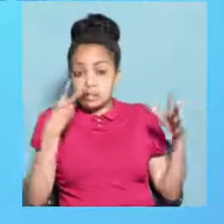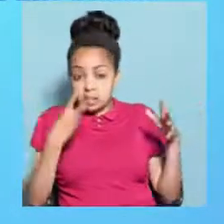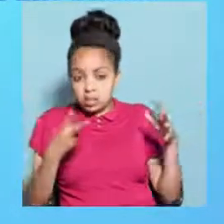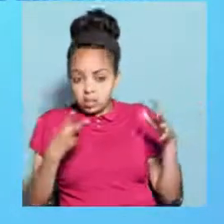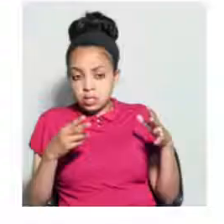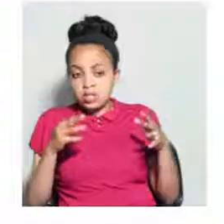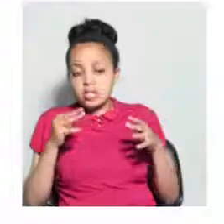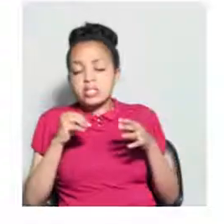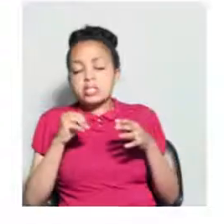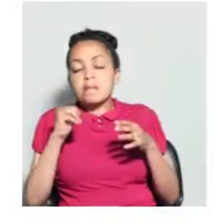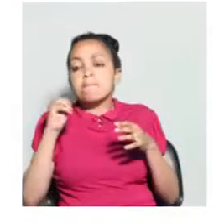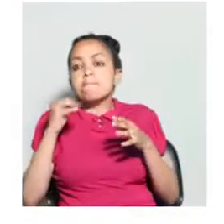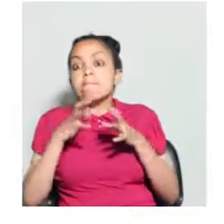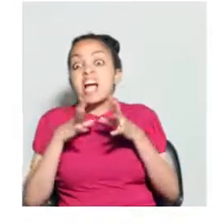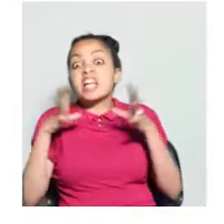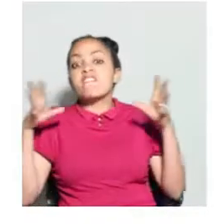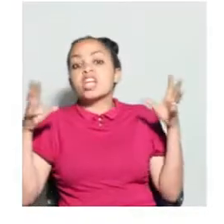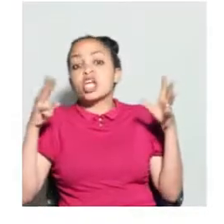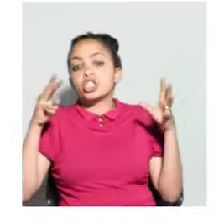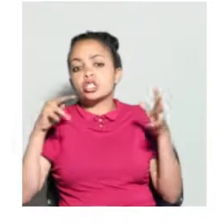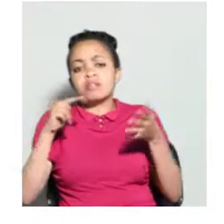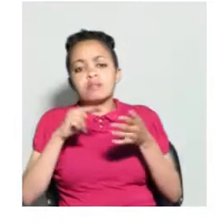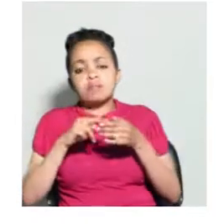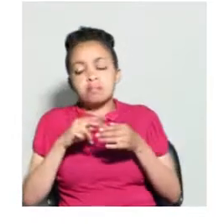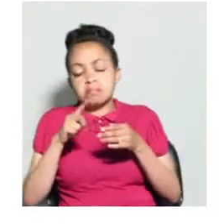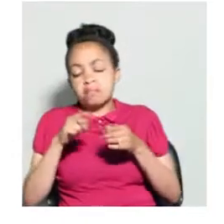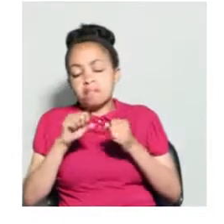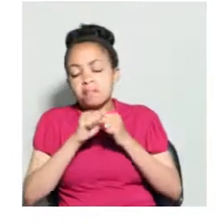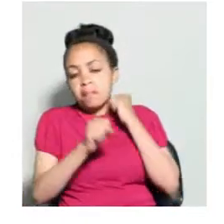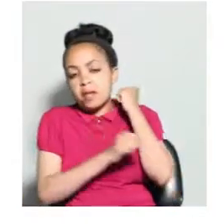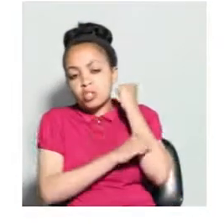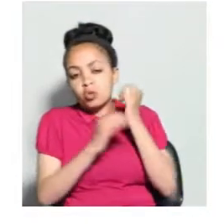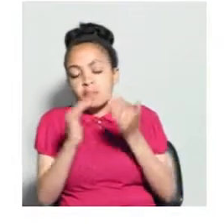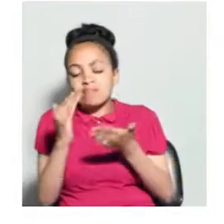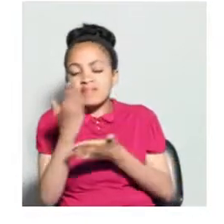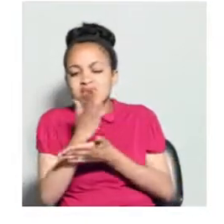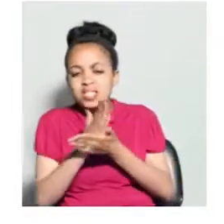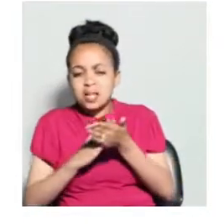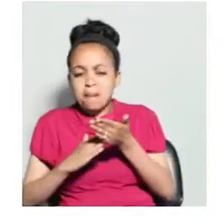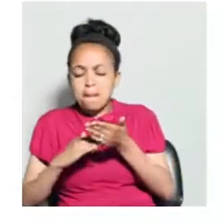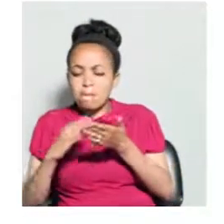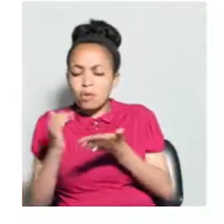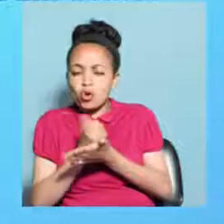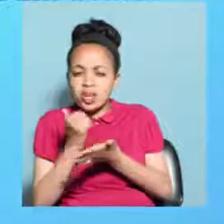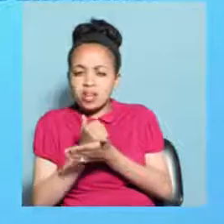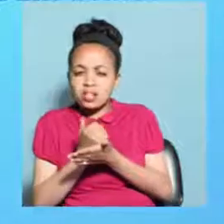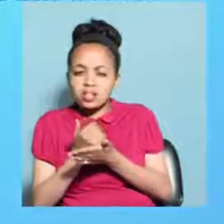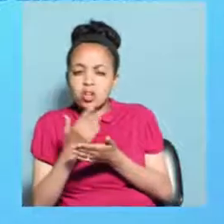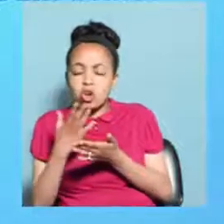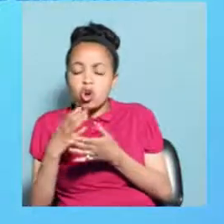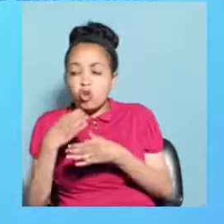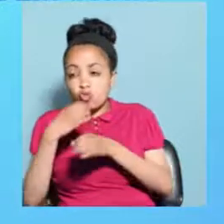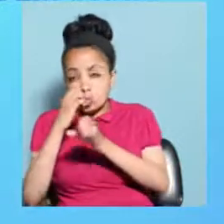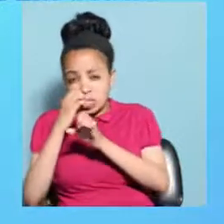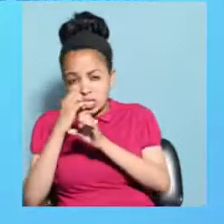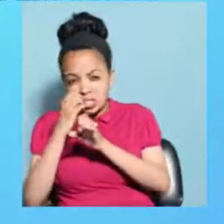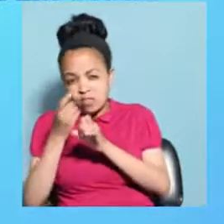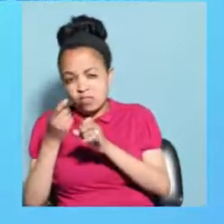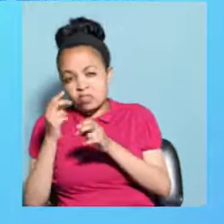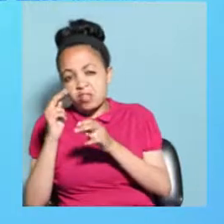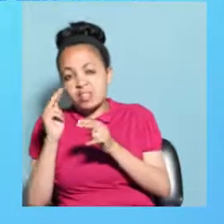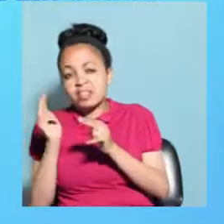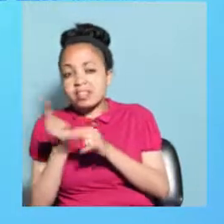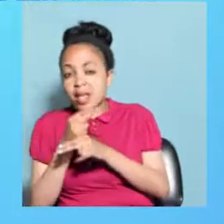we say magnification, which is based on that of some product of magnification power of objective lens